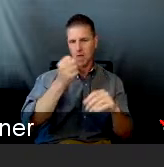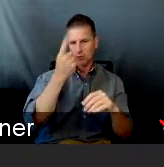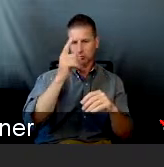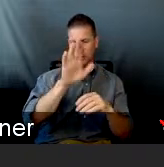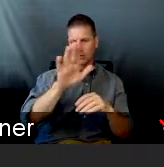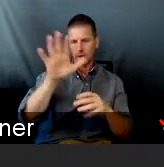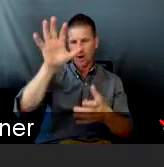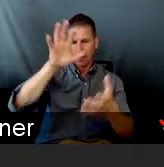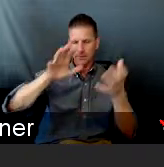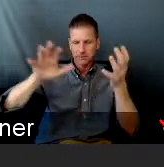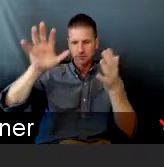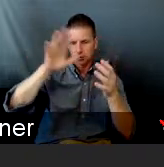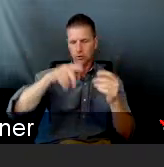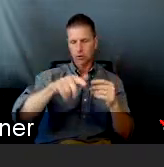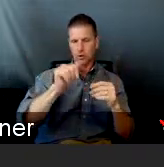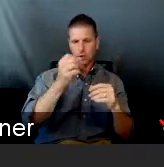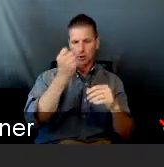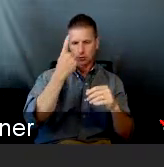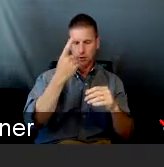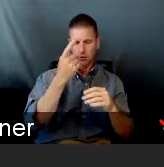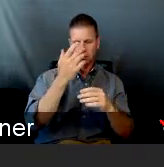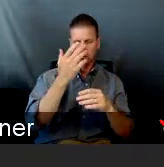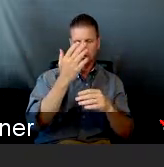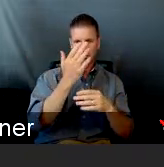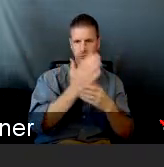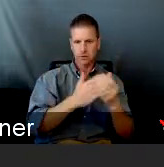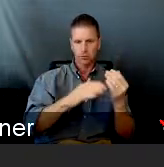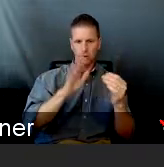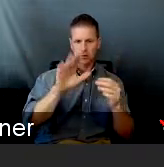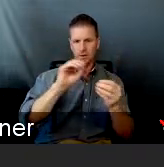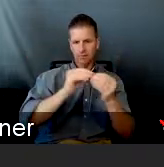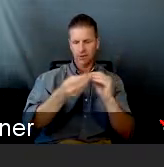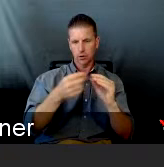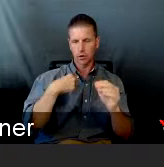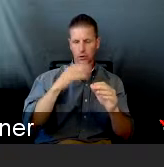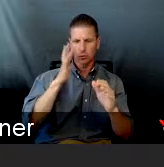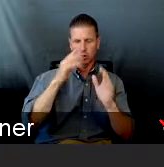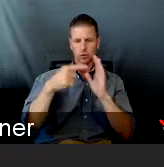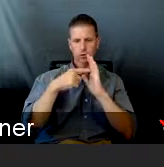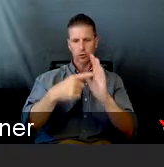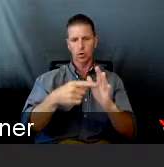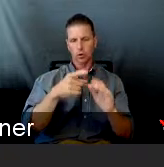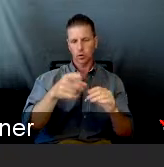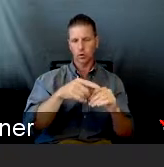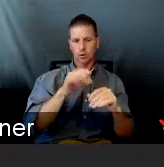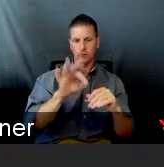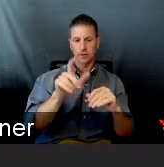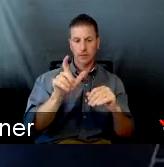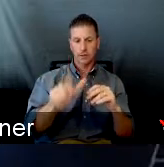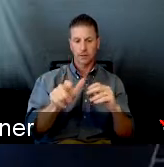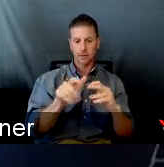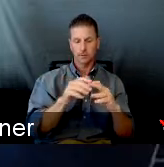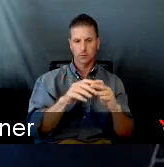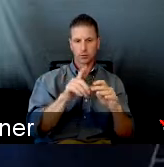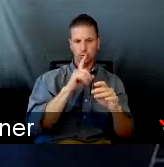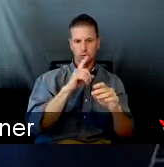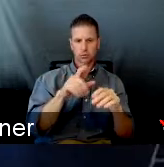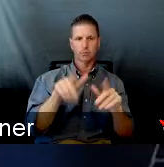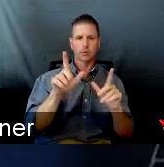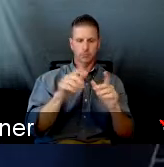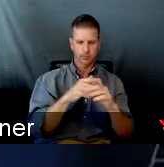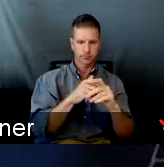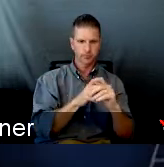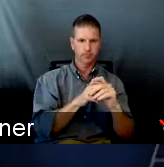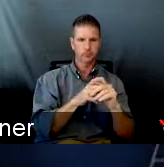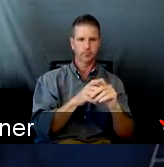that you can try and understand some of the figures that I will show. So if you click, it should come up with an